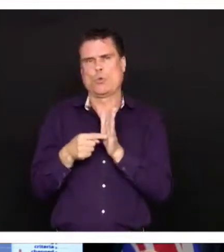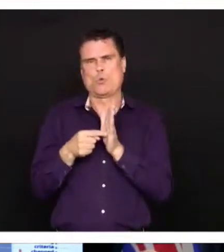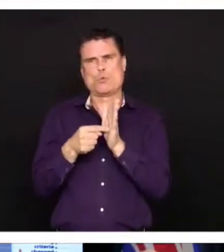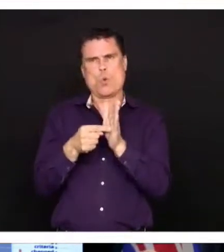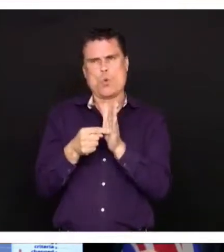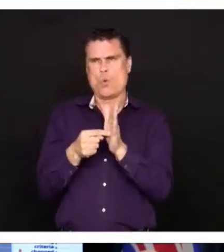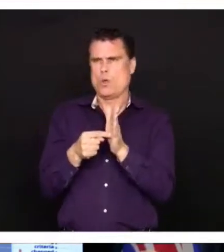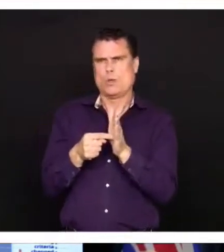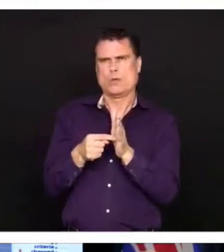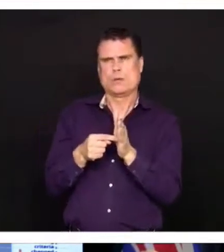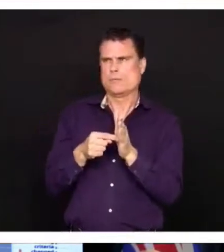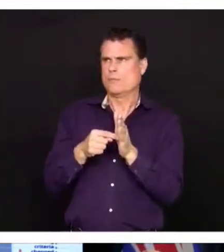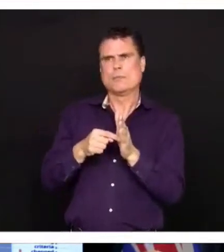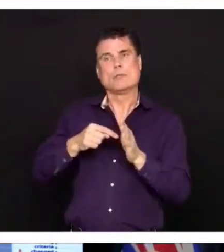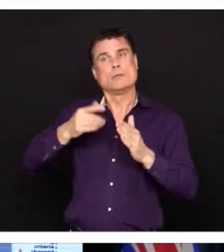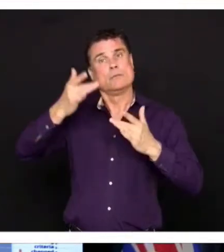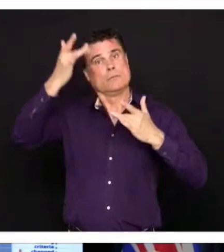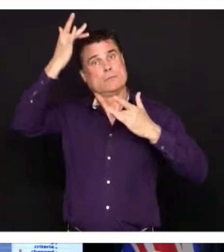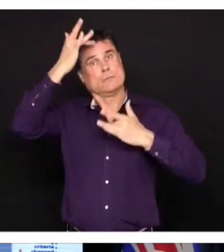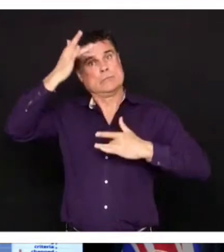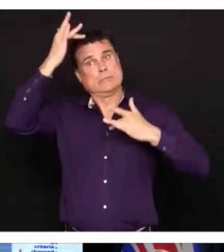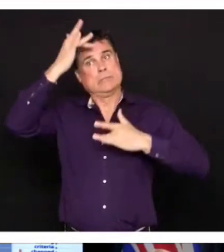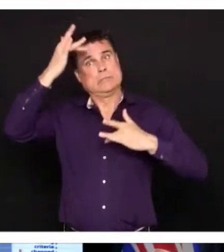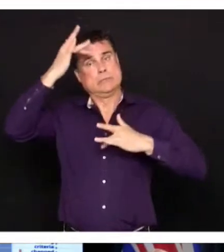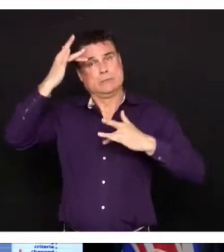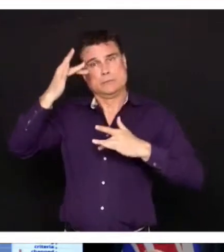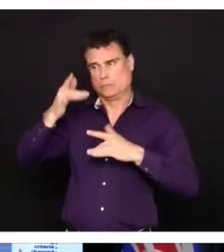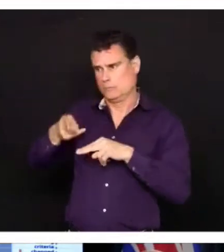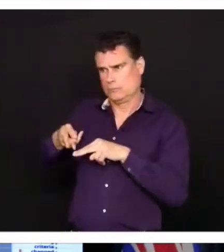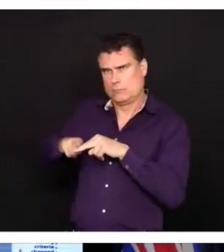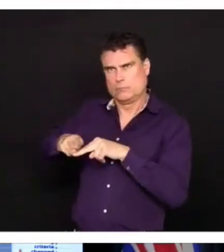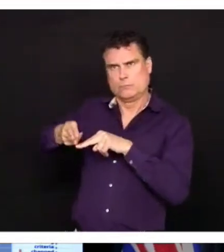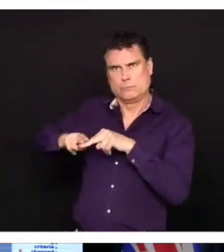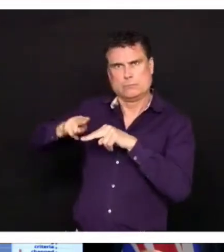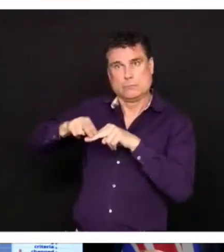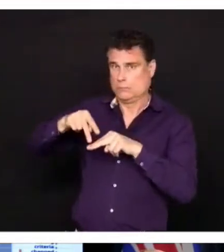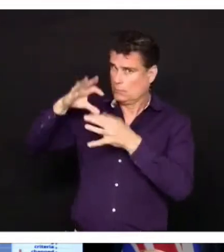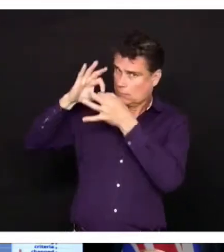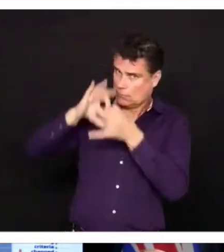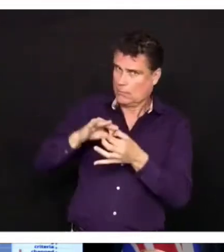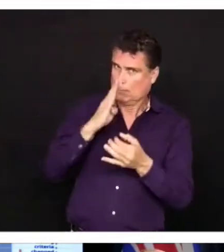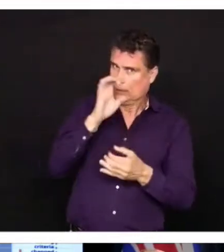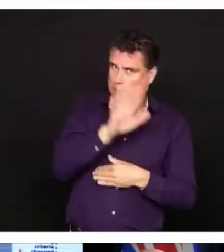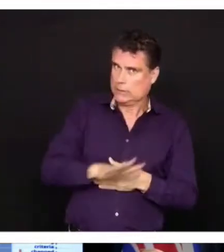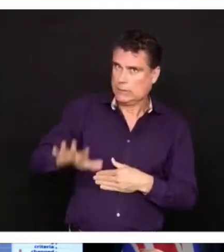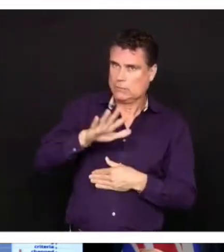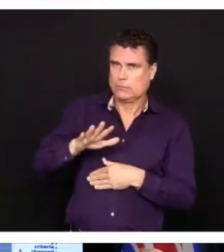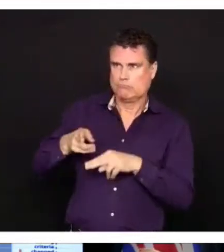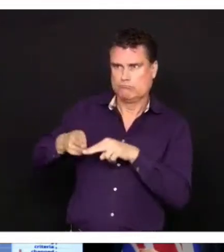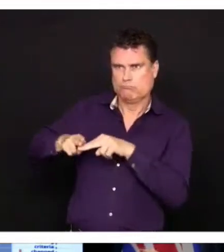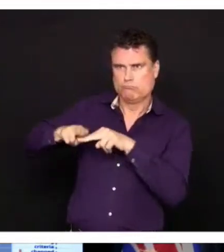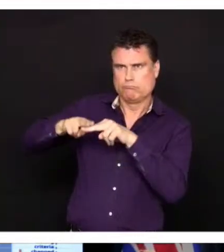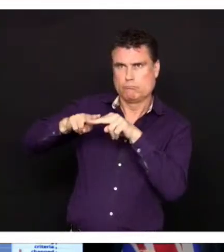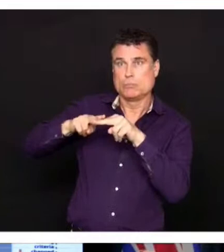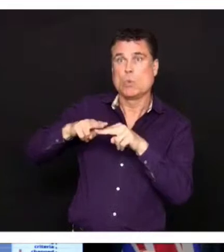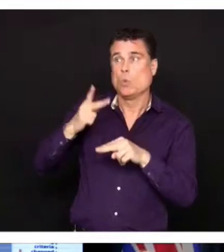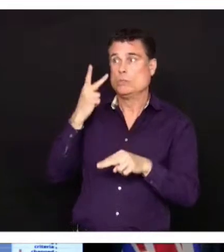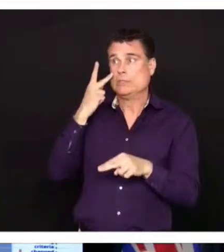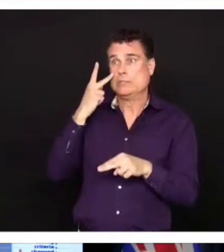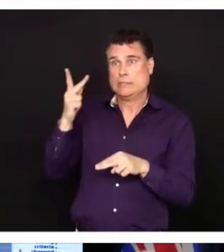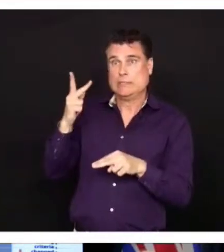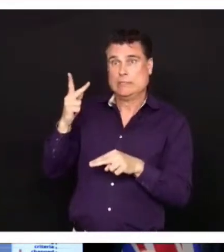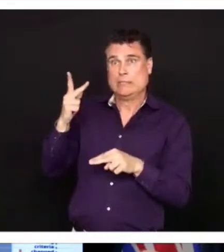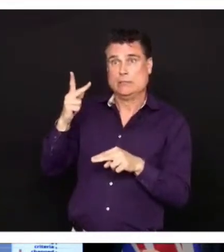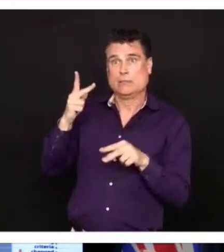by the date that their laboratory test came back positive. So this is the information that we've been presenting to you